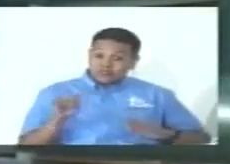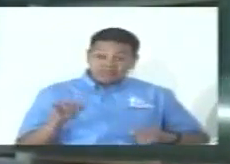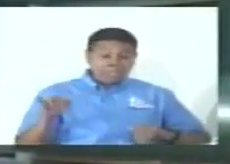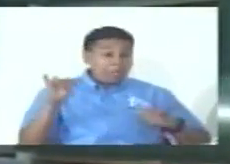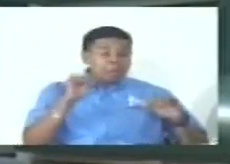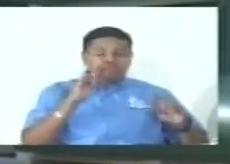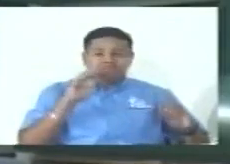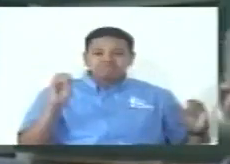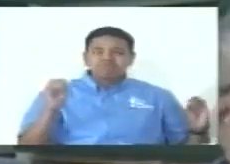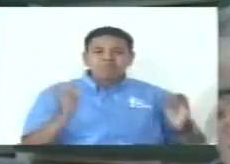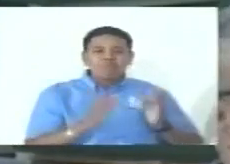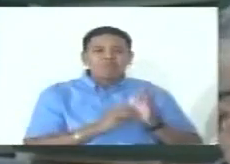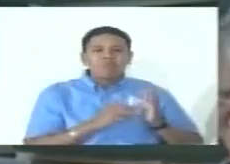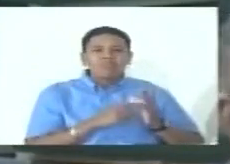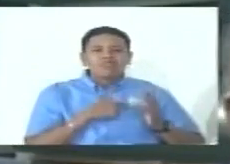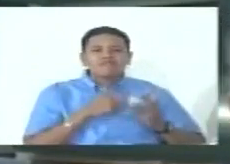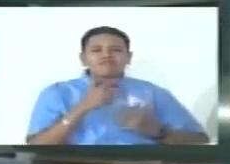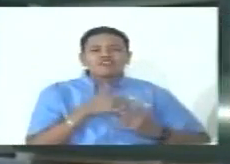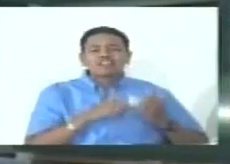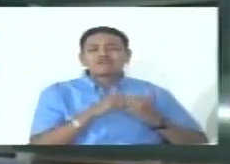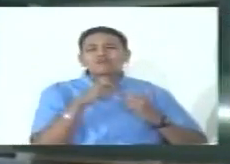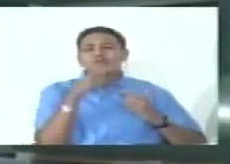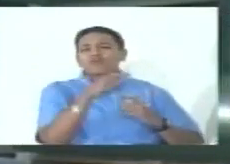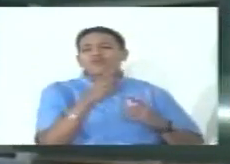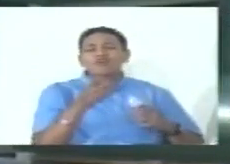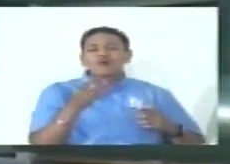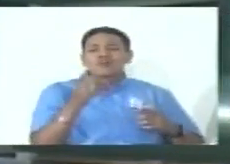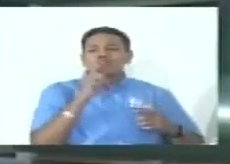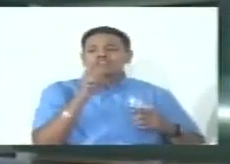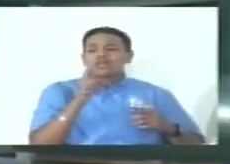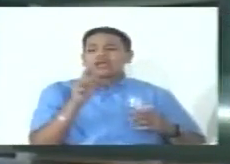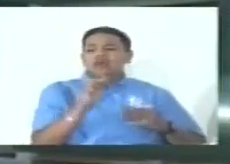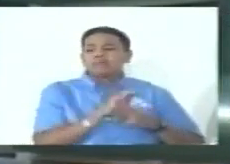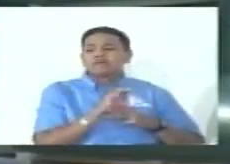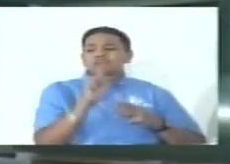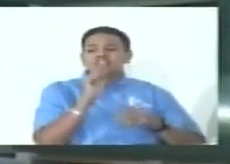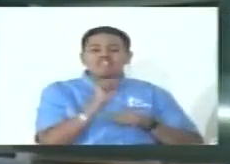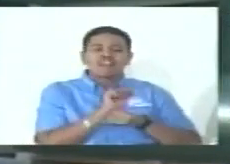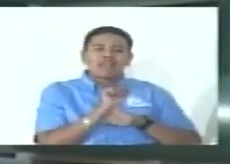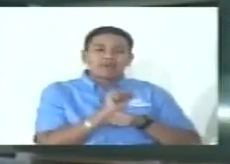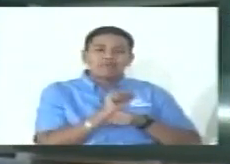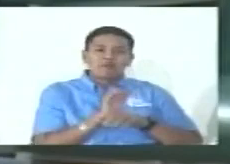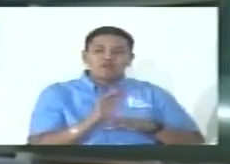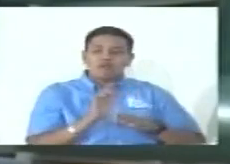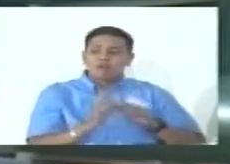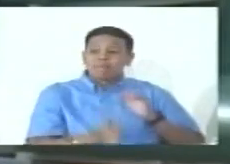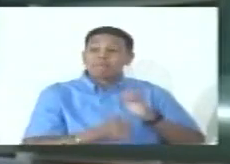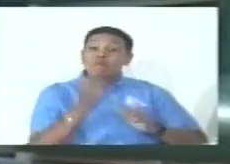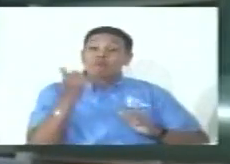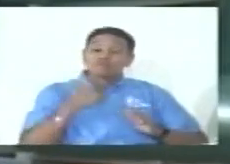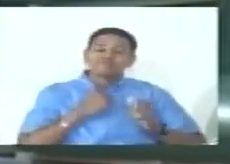have interfaced with her at the Ministry of Labor, mostly.